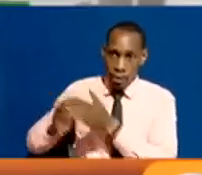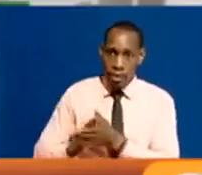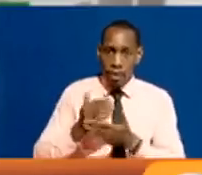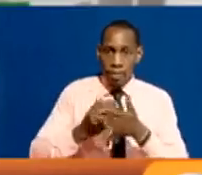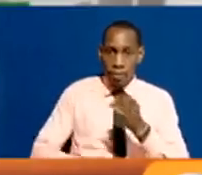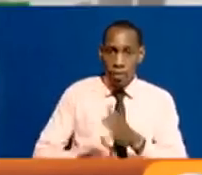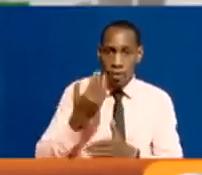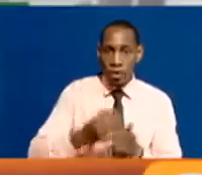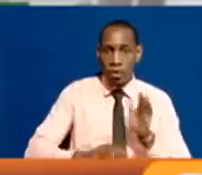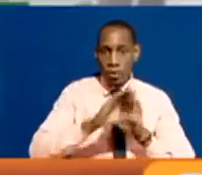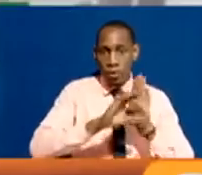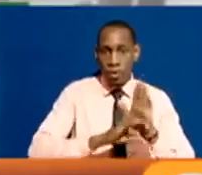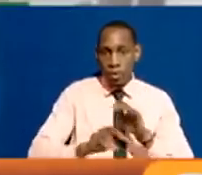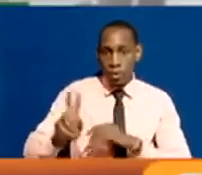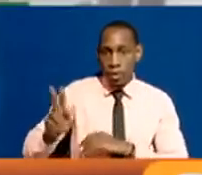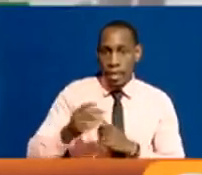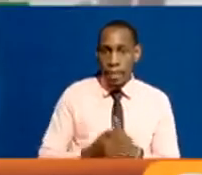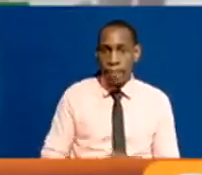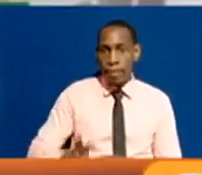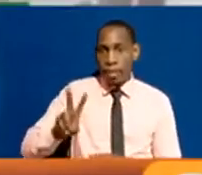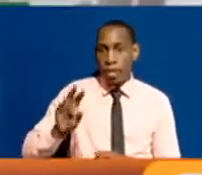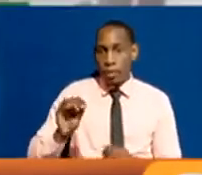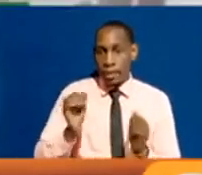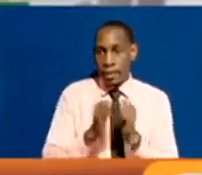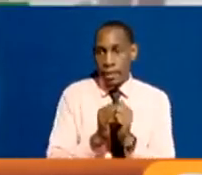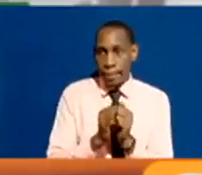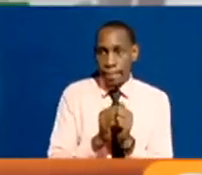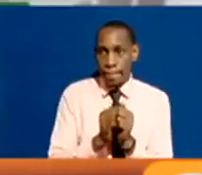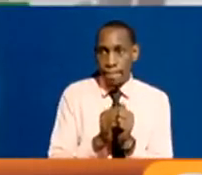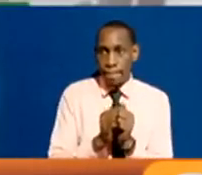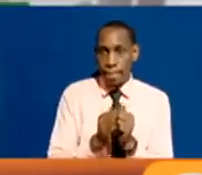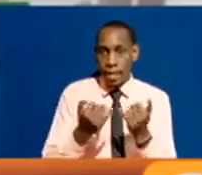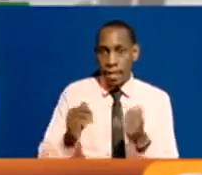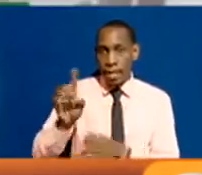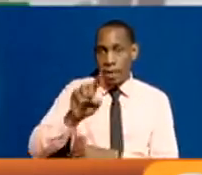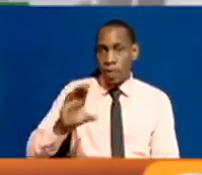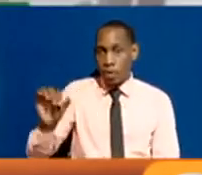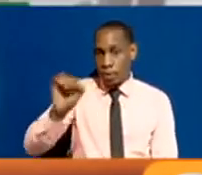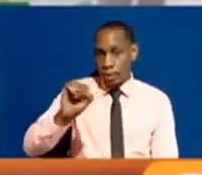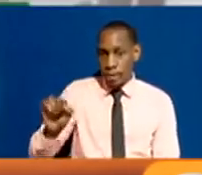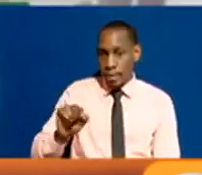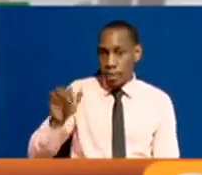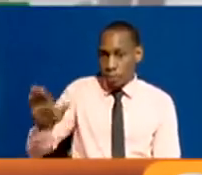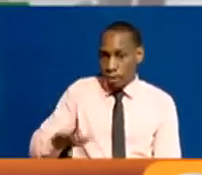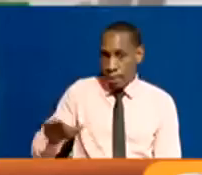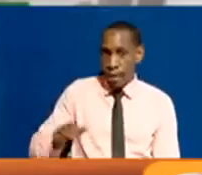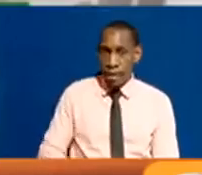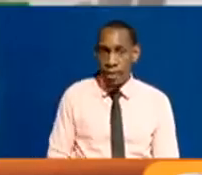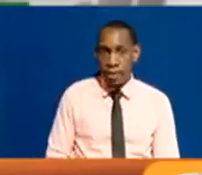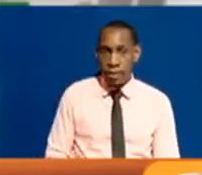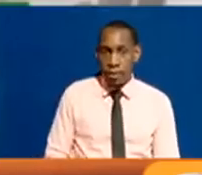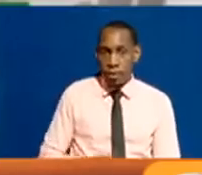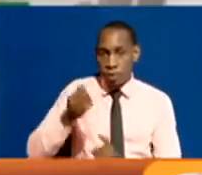the promulgation of the Constitution of Kenya 2010. Would the cabinet secretaries in Parliament arrangement